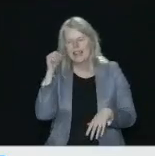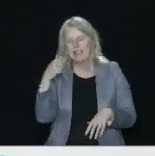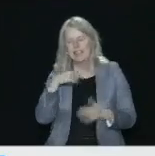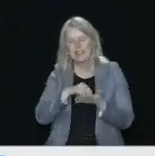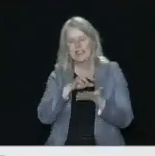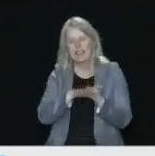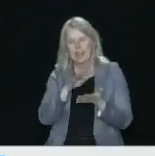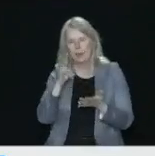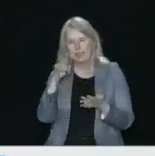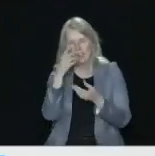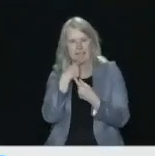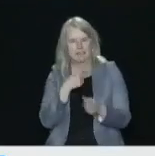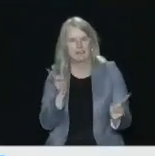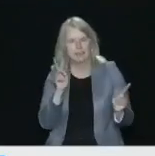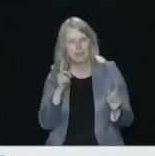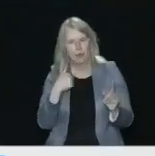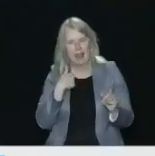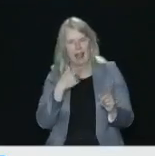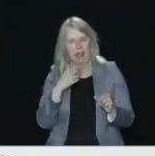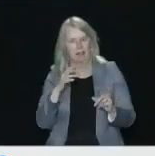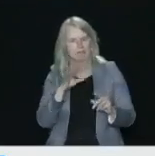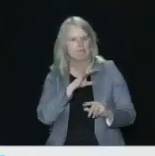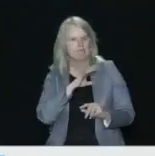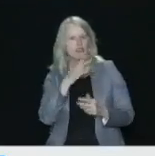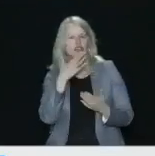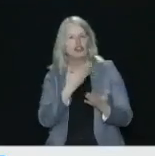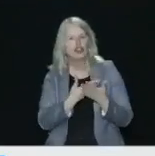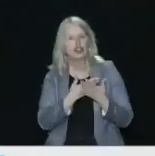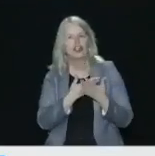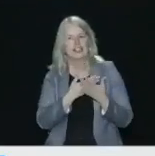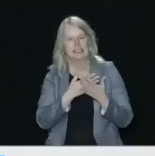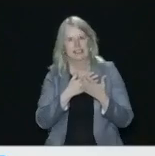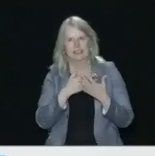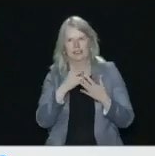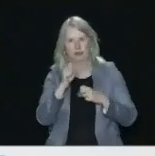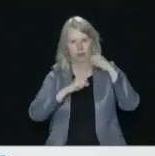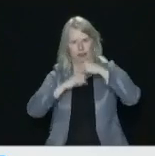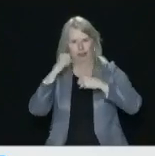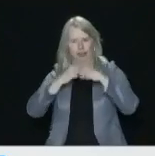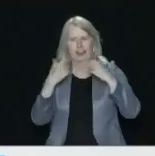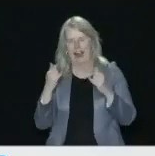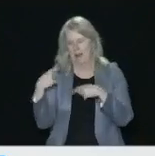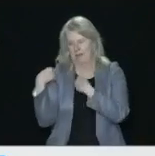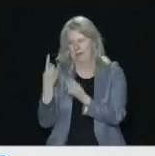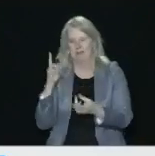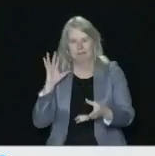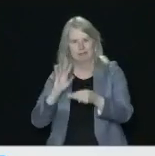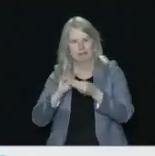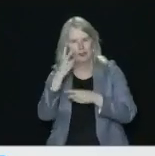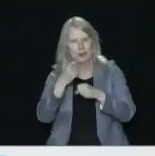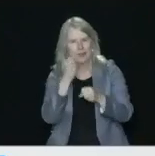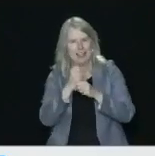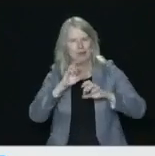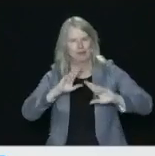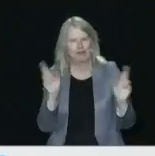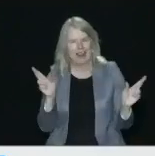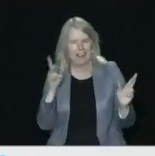Yeah, thank you for that question. And it is a topic of very live discussion at this point.